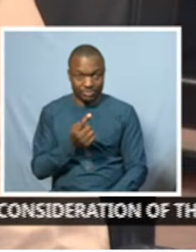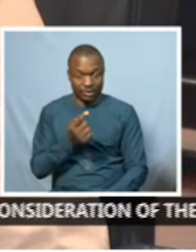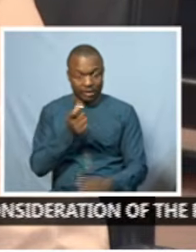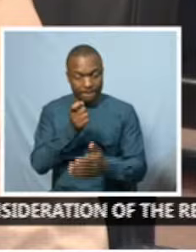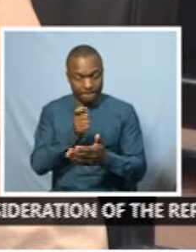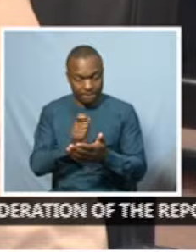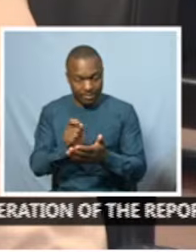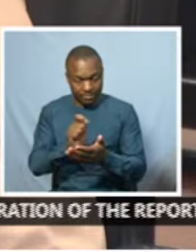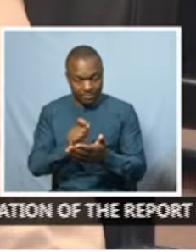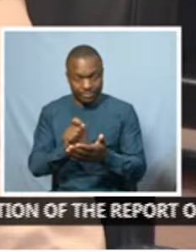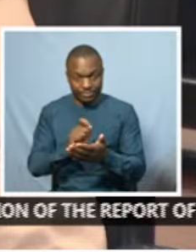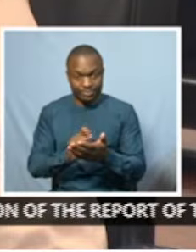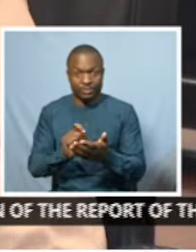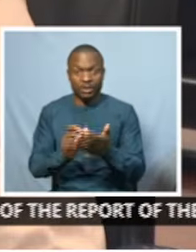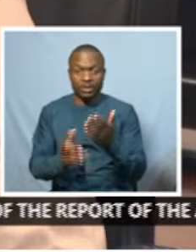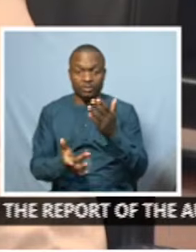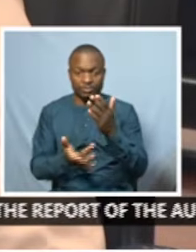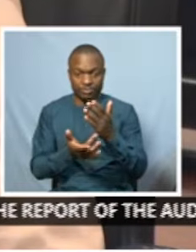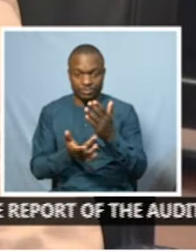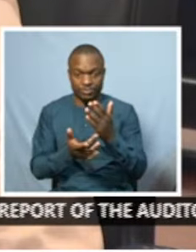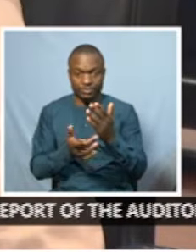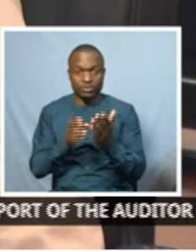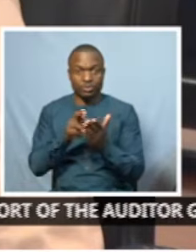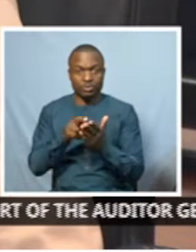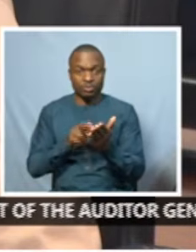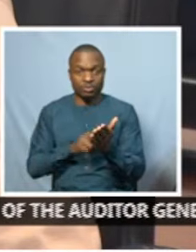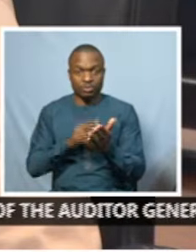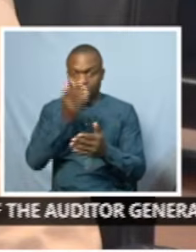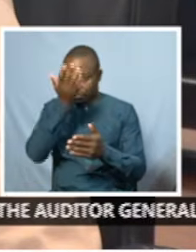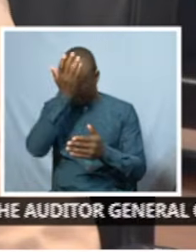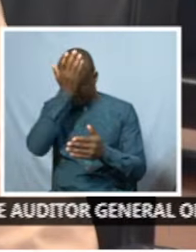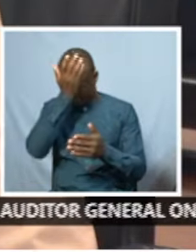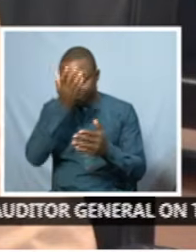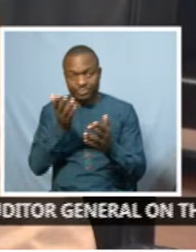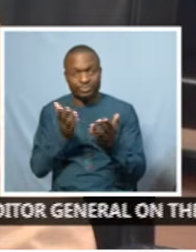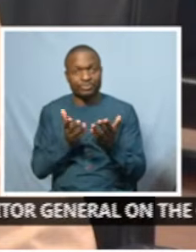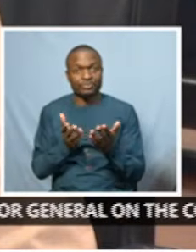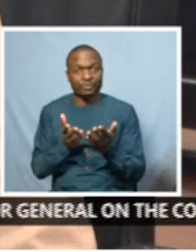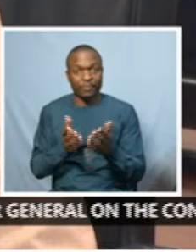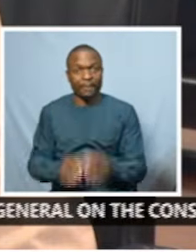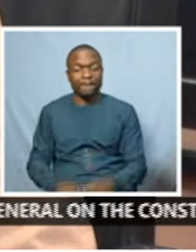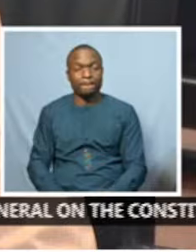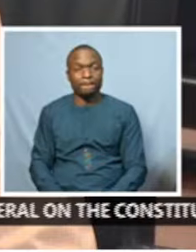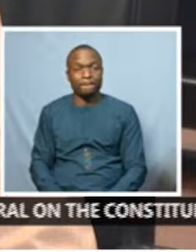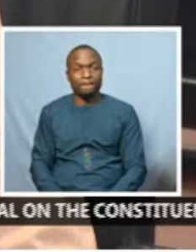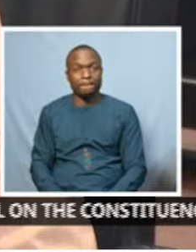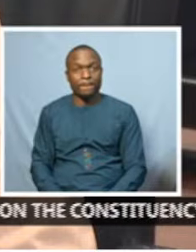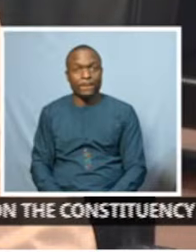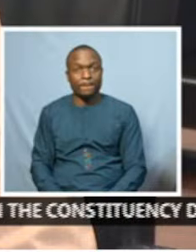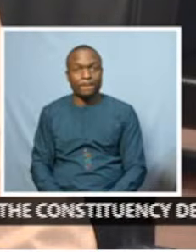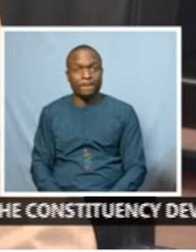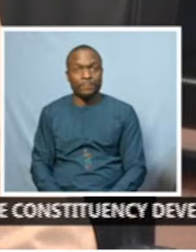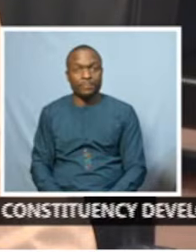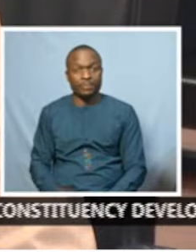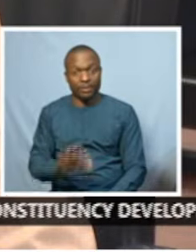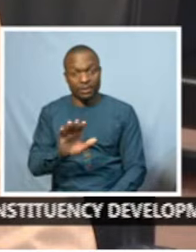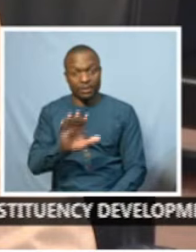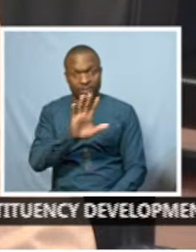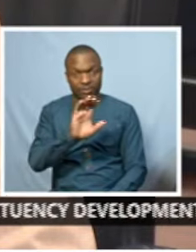a technical report without a date. You claim there was